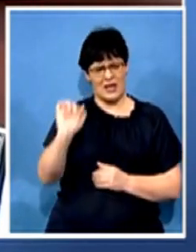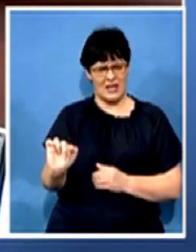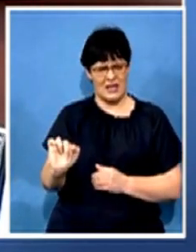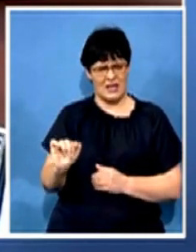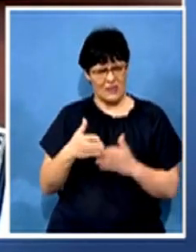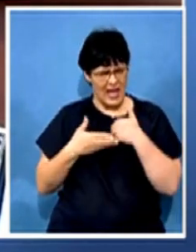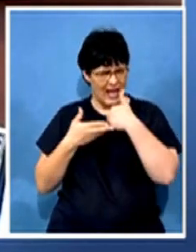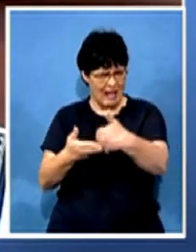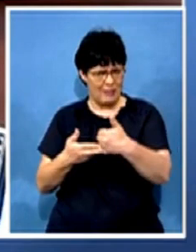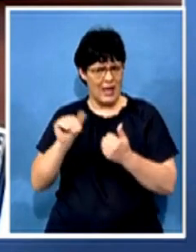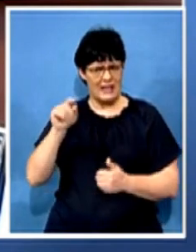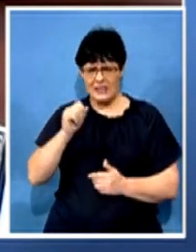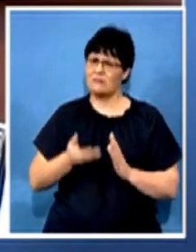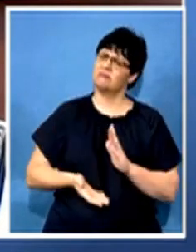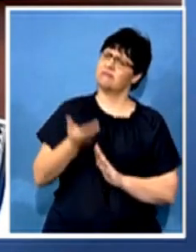Nkandla?